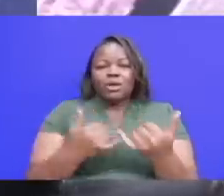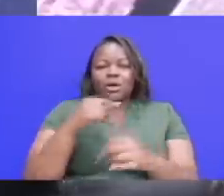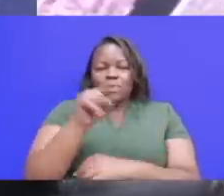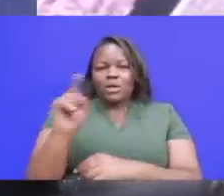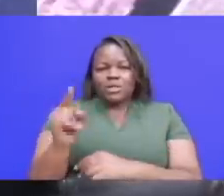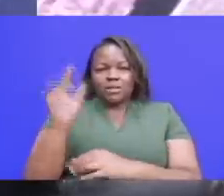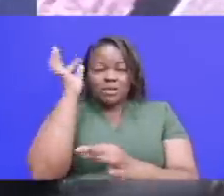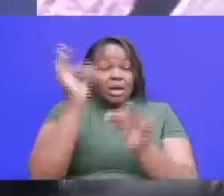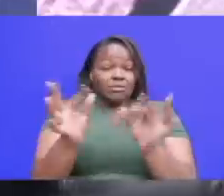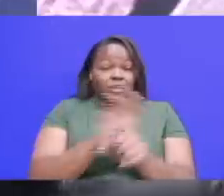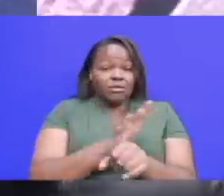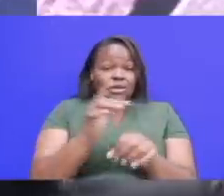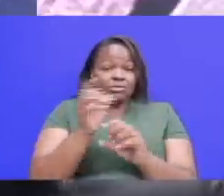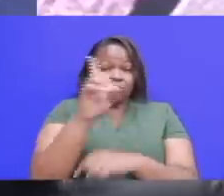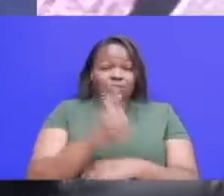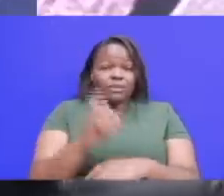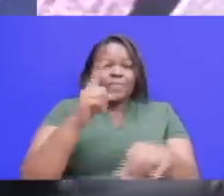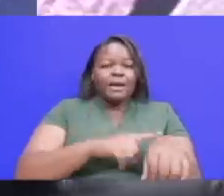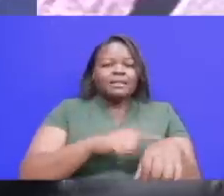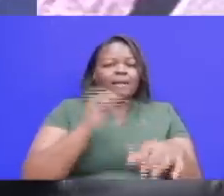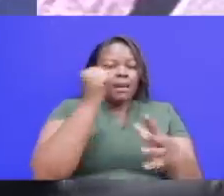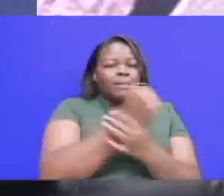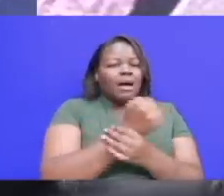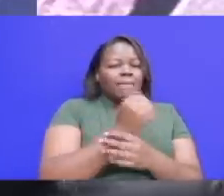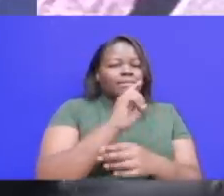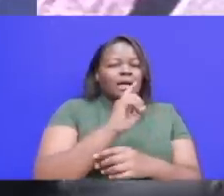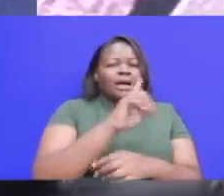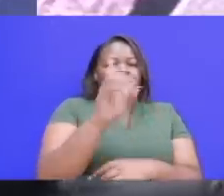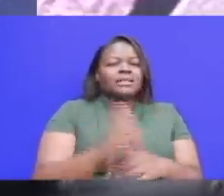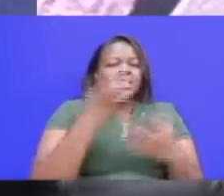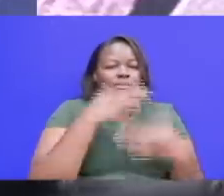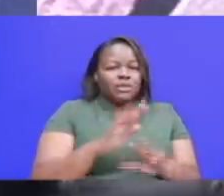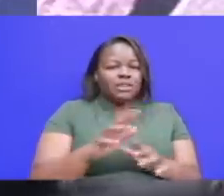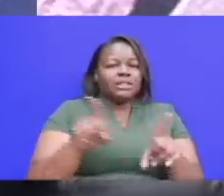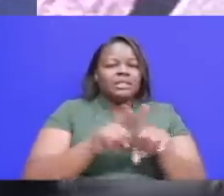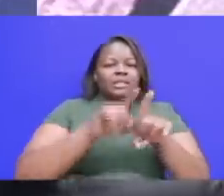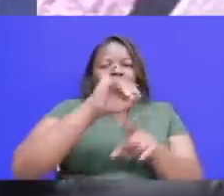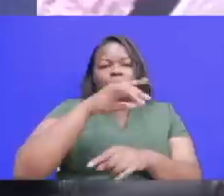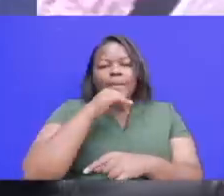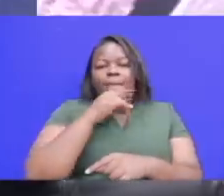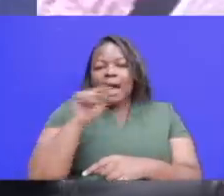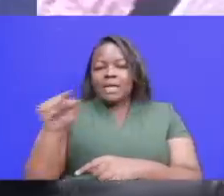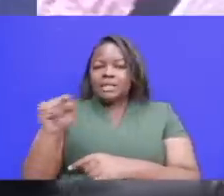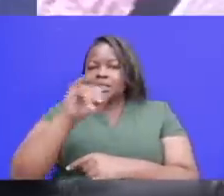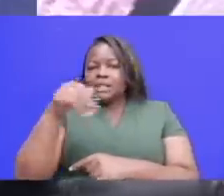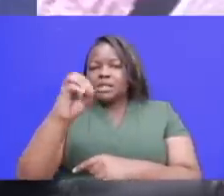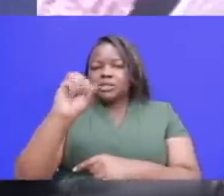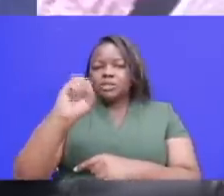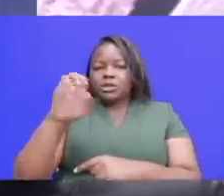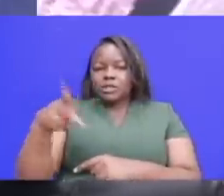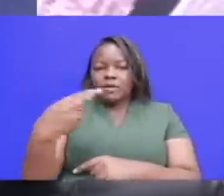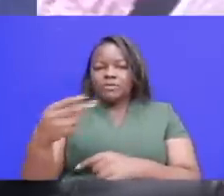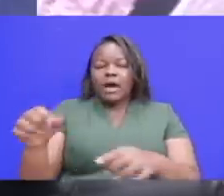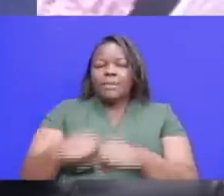Have you been faithful when the test comes? You know, Abraham was tested. Has your faith been tested? Mm. Joseph underwent this. So we will read chapter